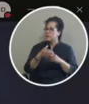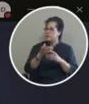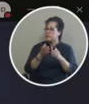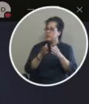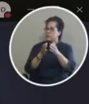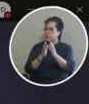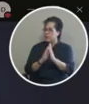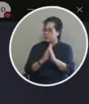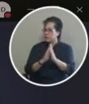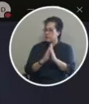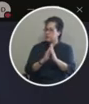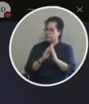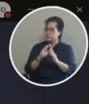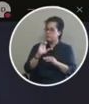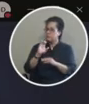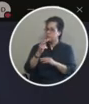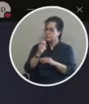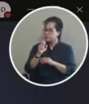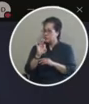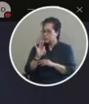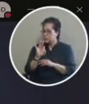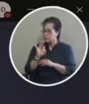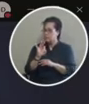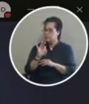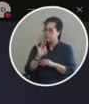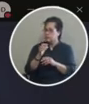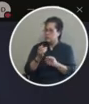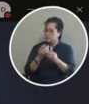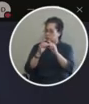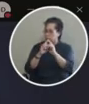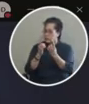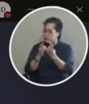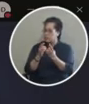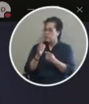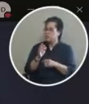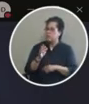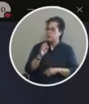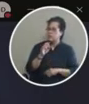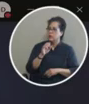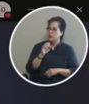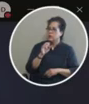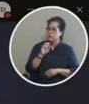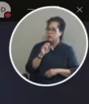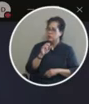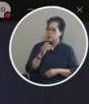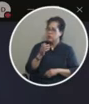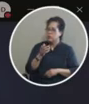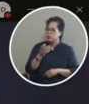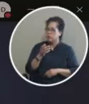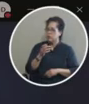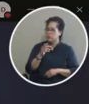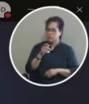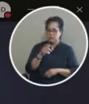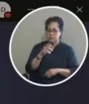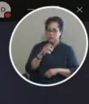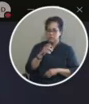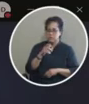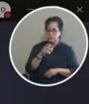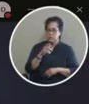ask essentially either Chief D'Agostino or anybody that might be able to assist me in regards of who